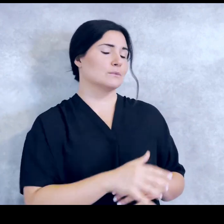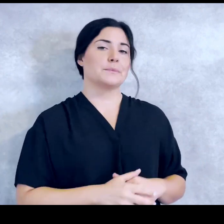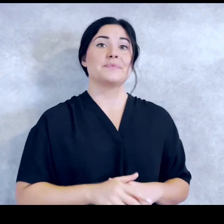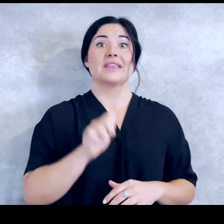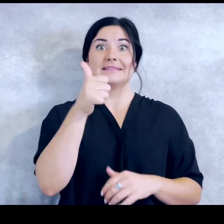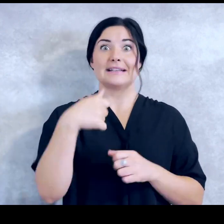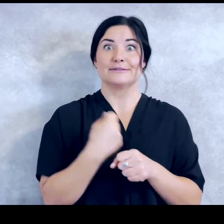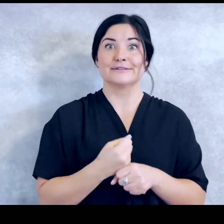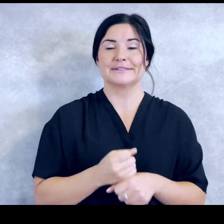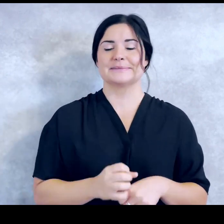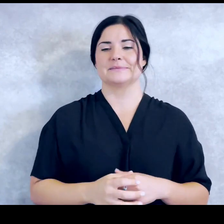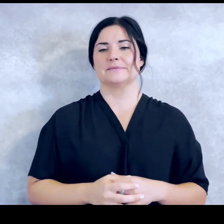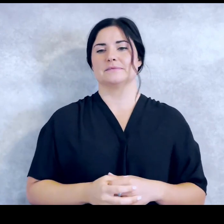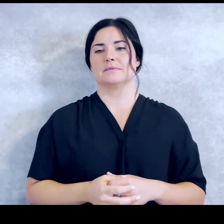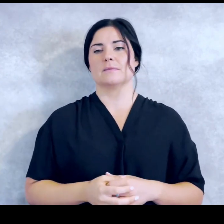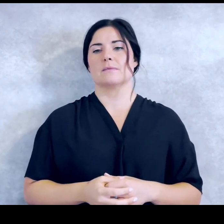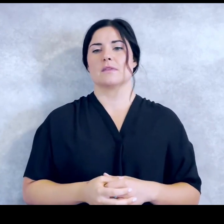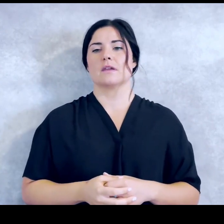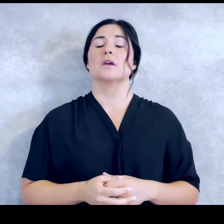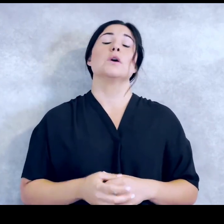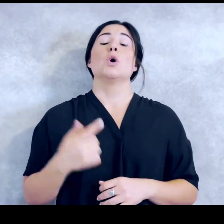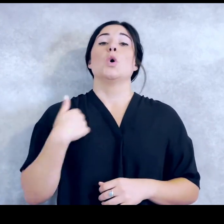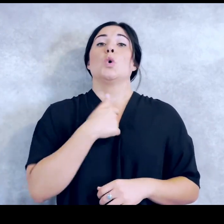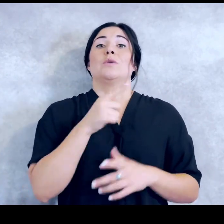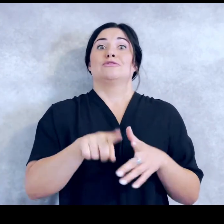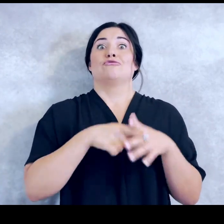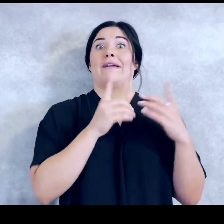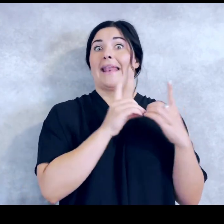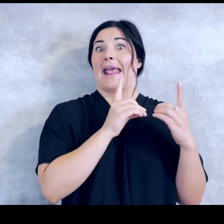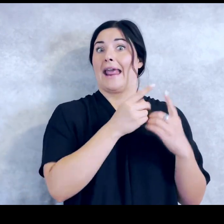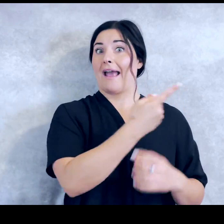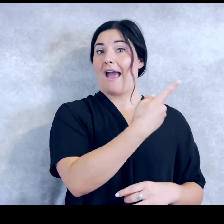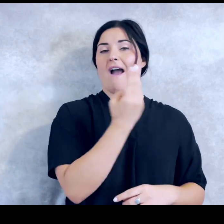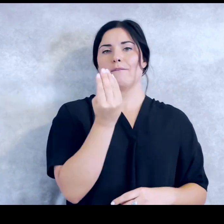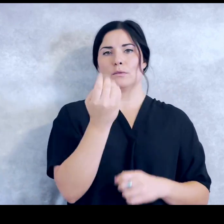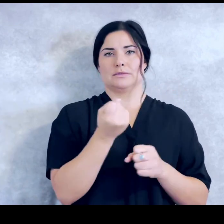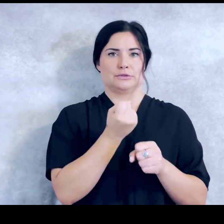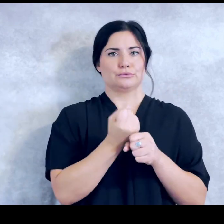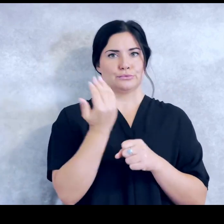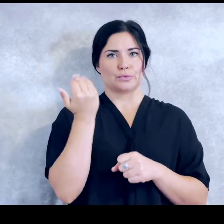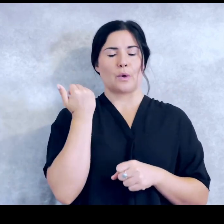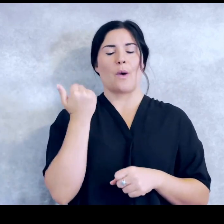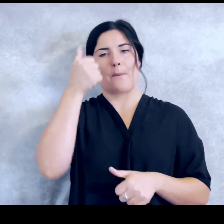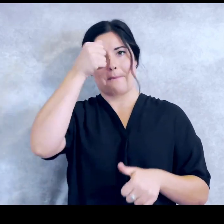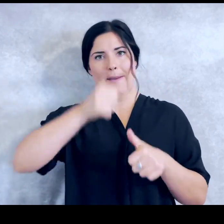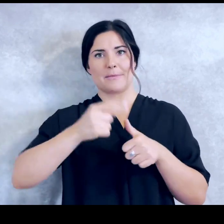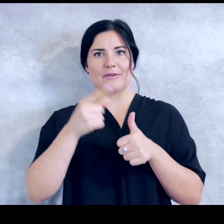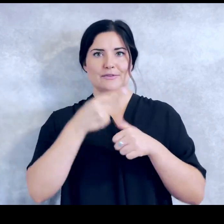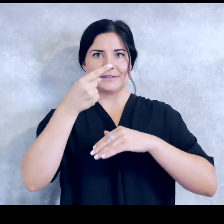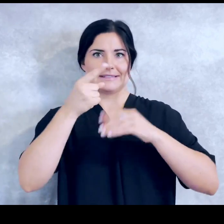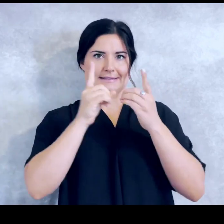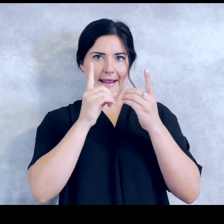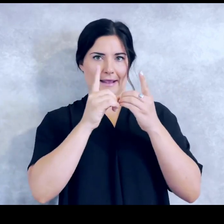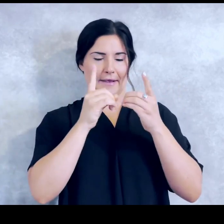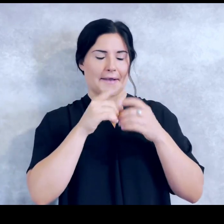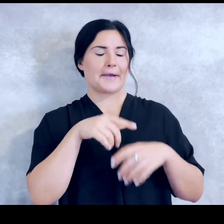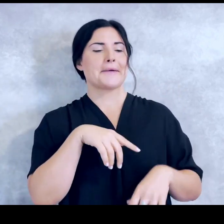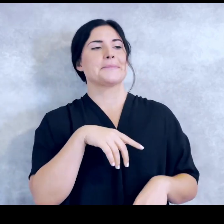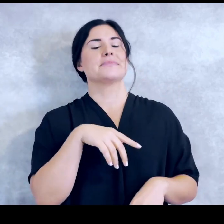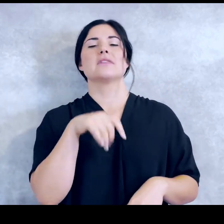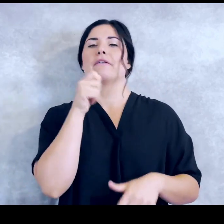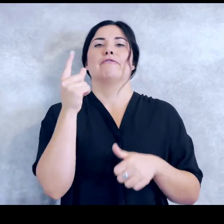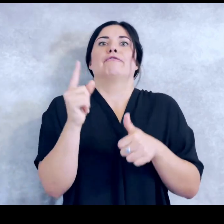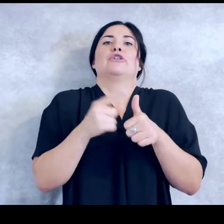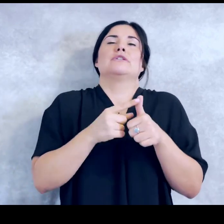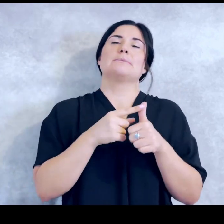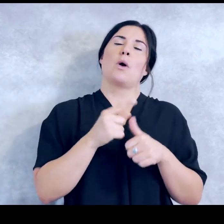you. 10 years. When we started dating 14 years ago, I remember one of our first dates, if you